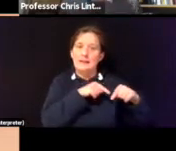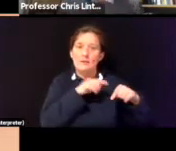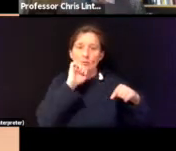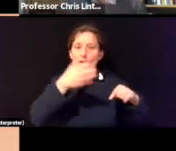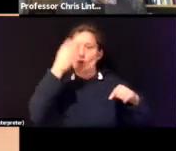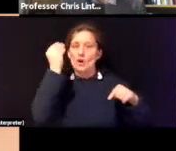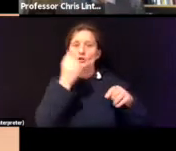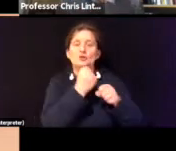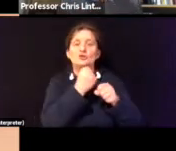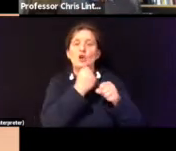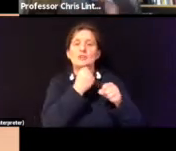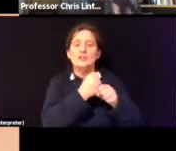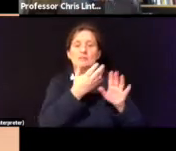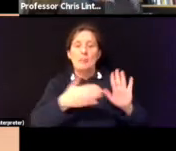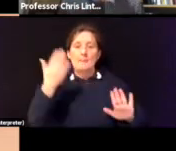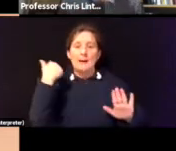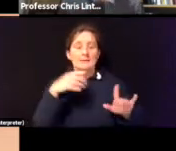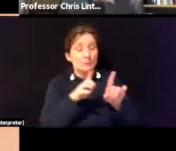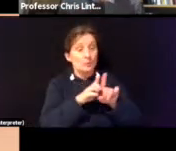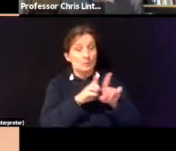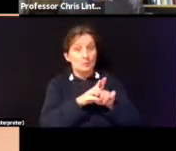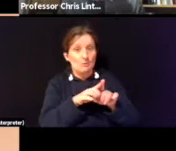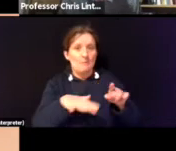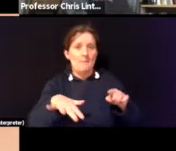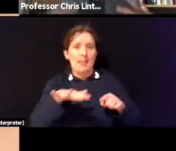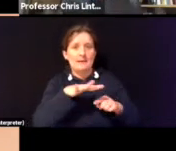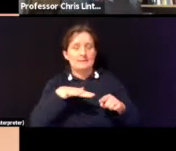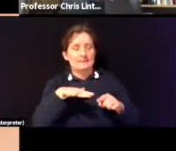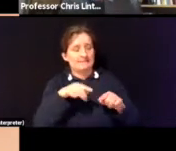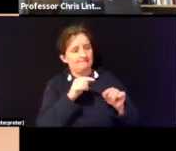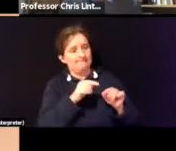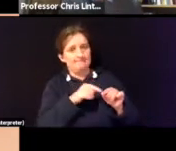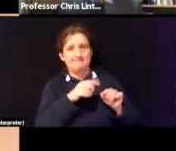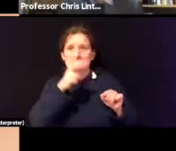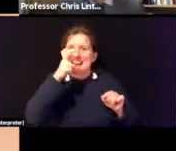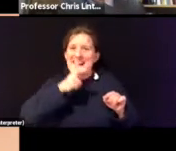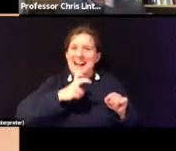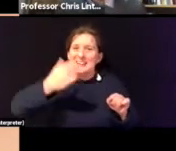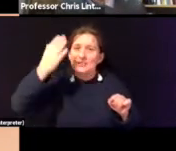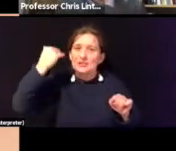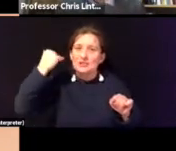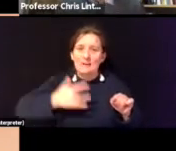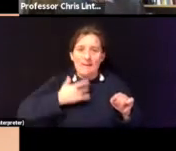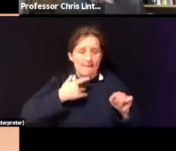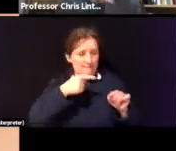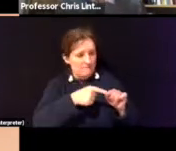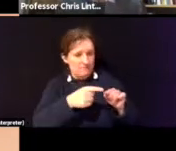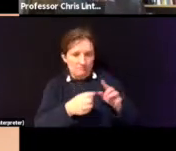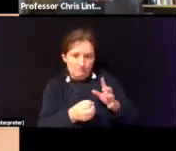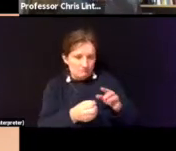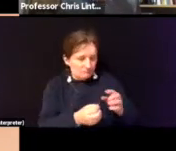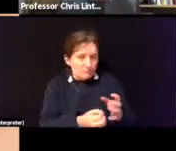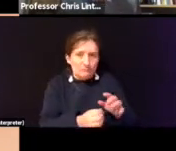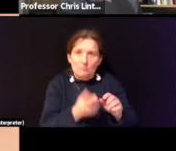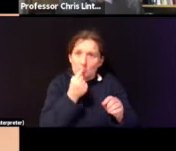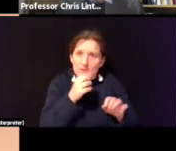of Mars from this site, but also because this is a place where either ancient life is thought to have flourished or have had